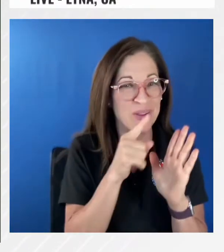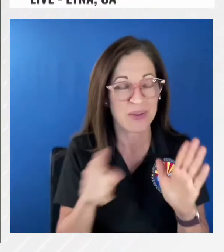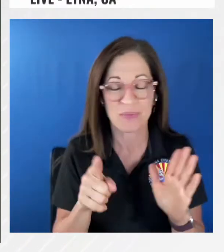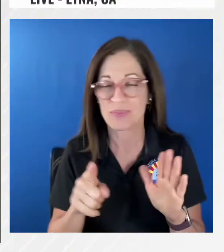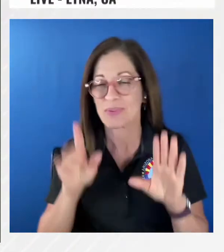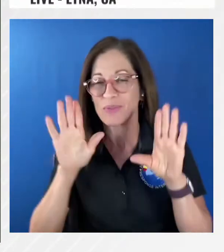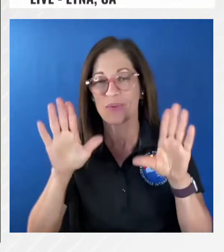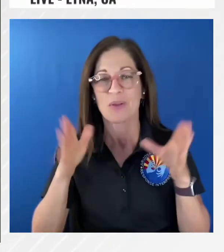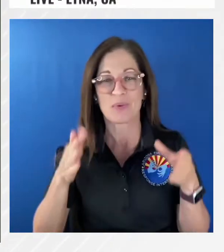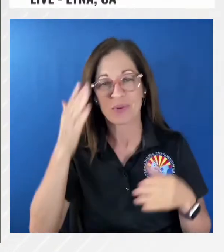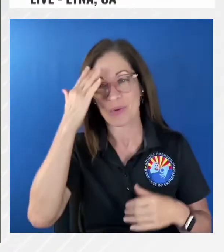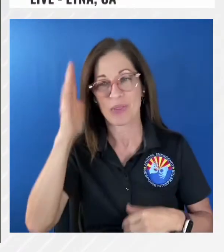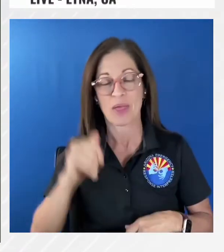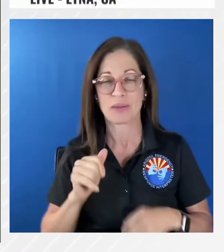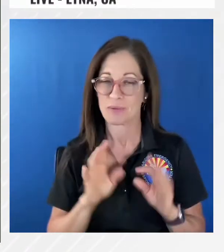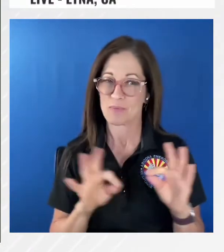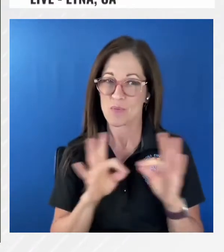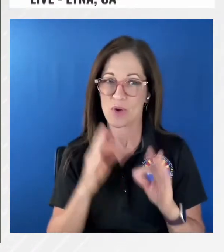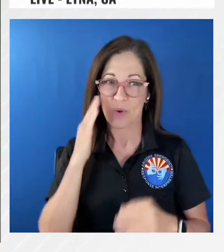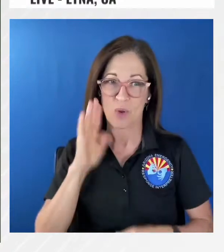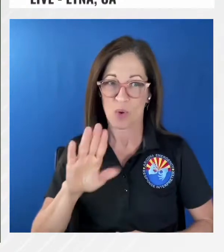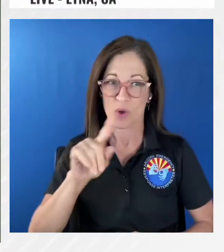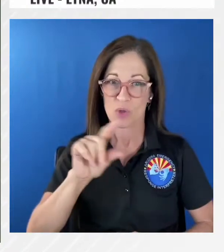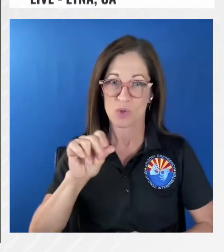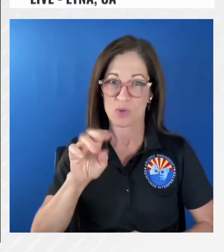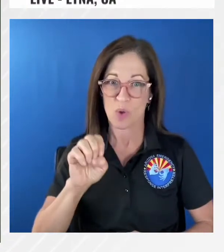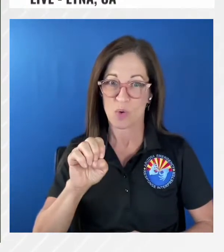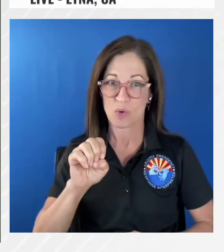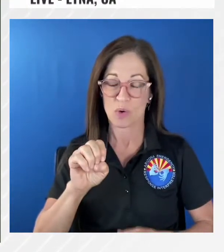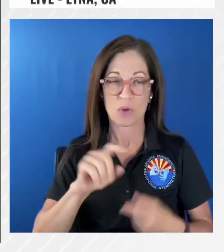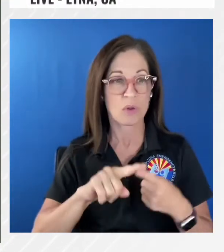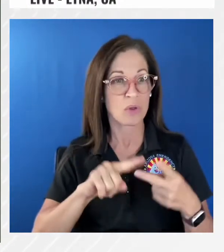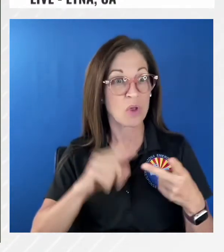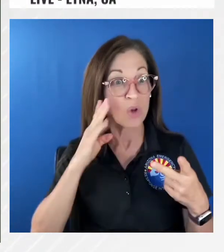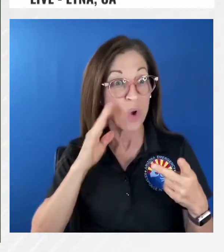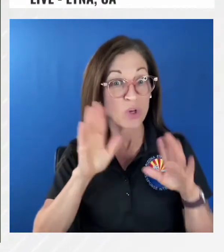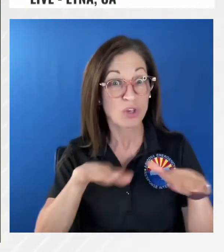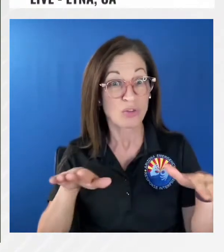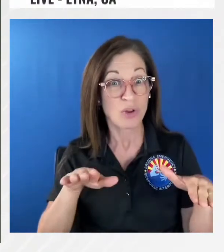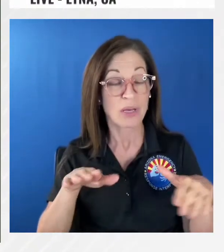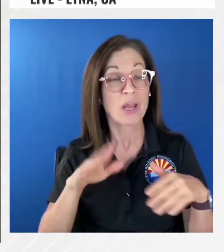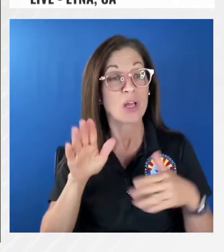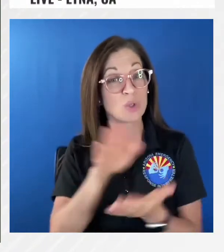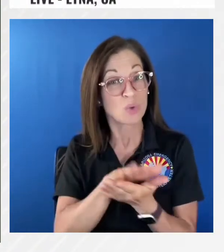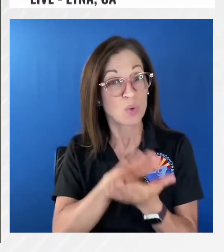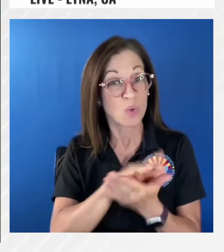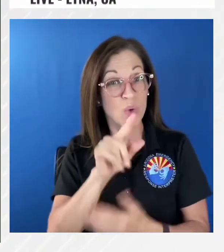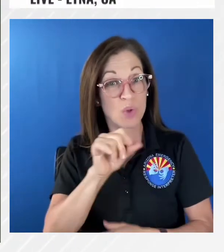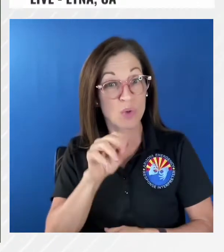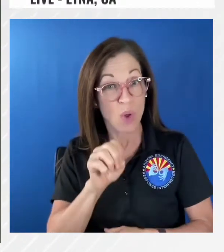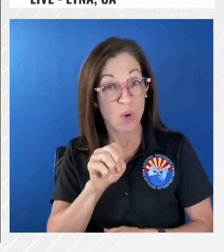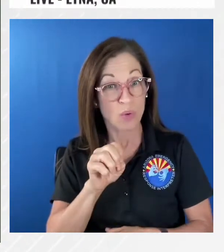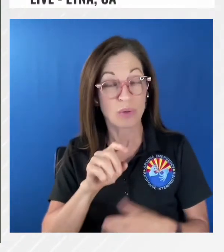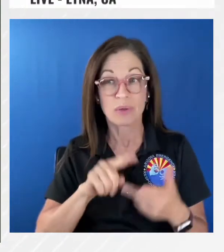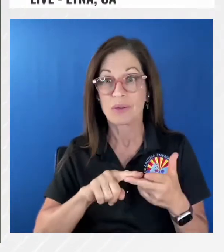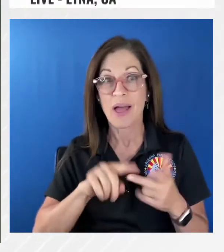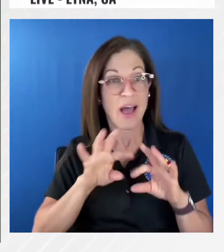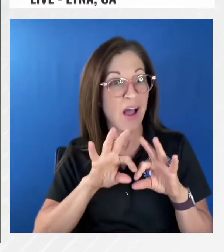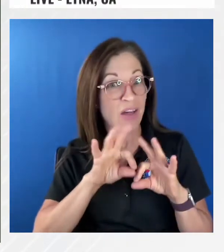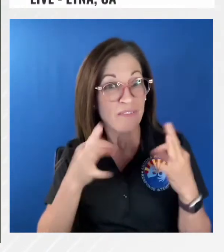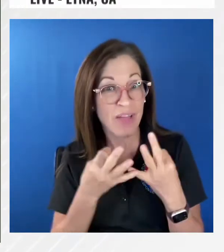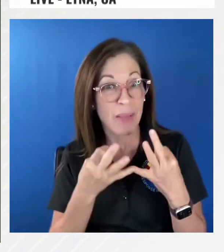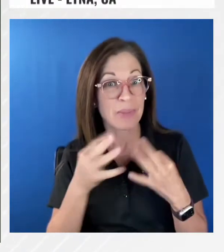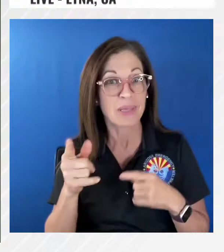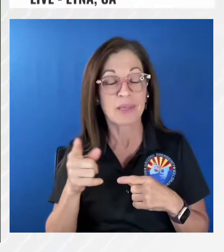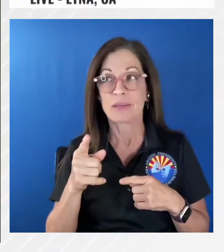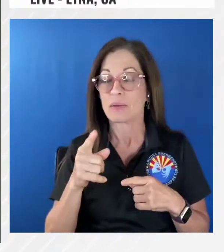your zone, know your children's school zone, your grandparents' zone, where you work, that's another zone, and unless you work at home, then